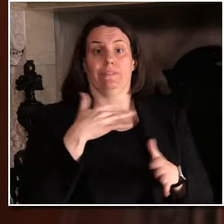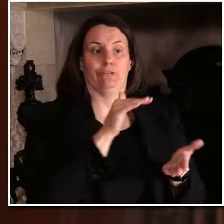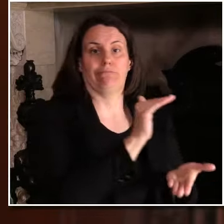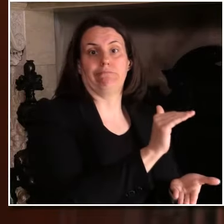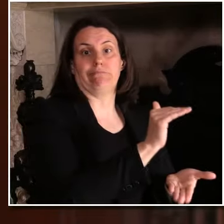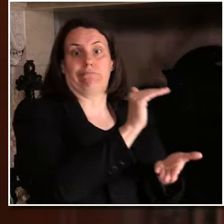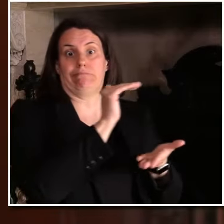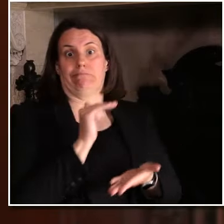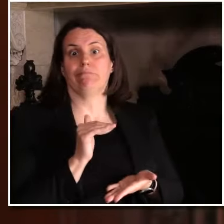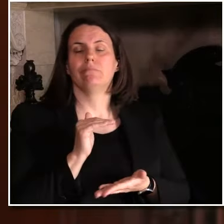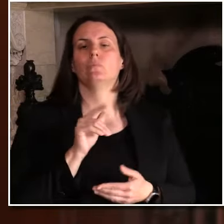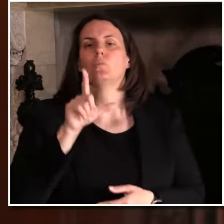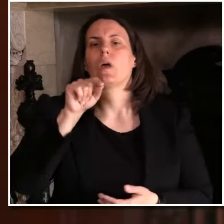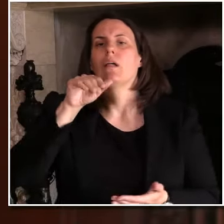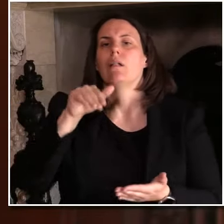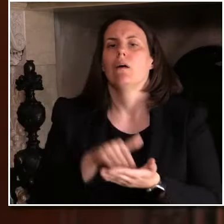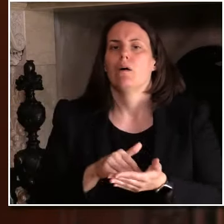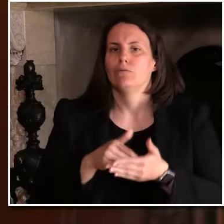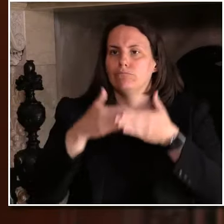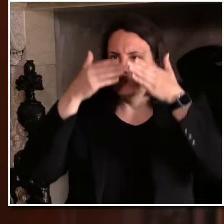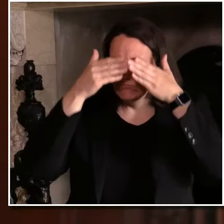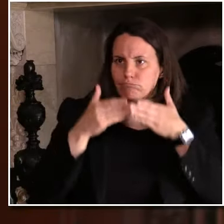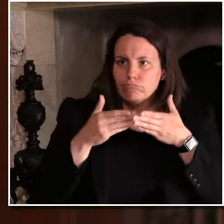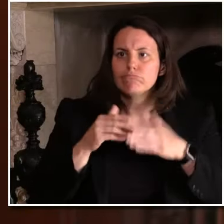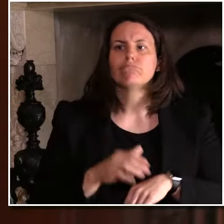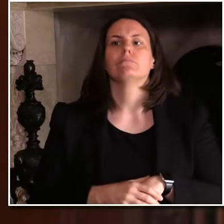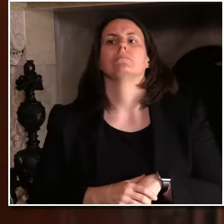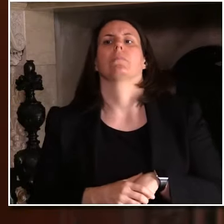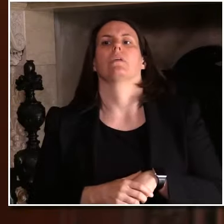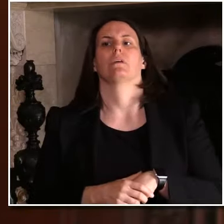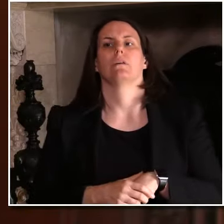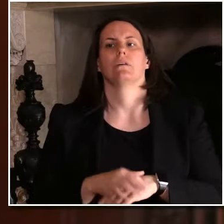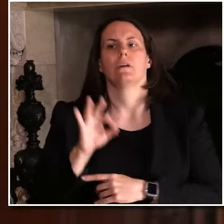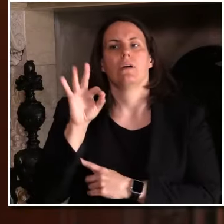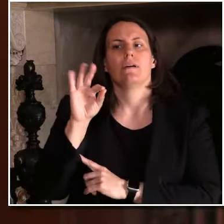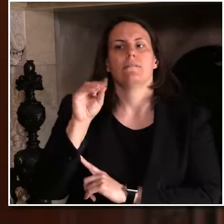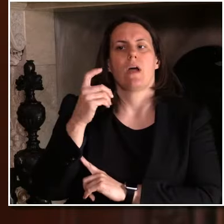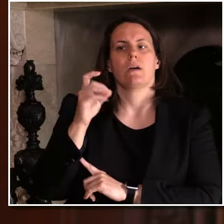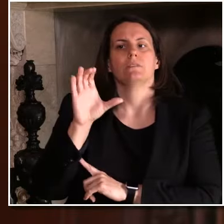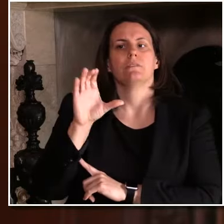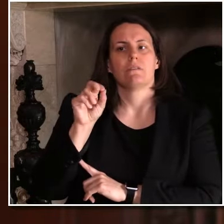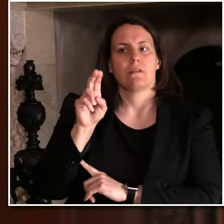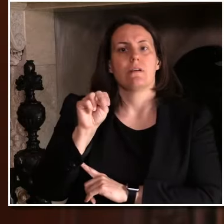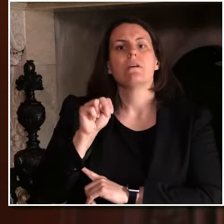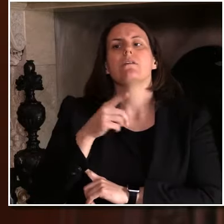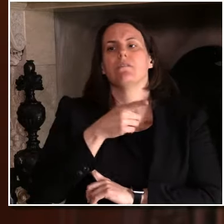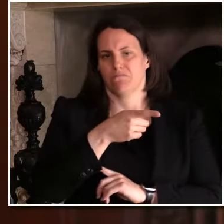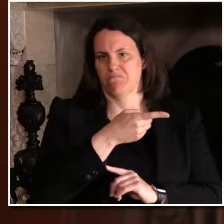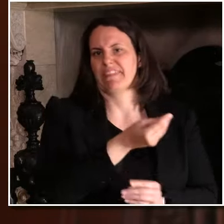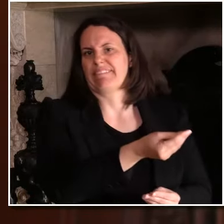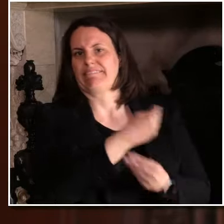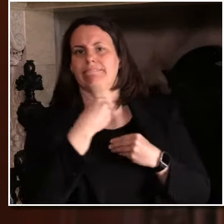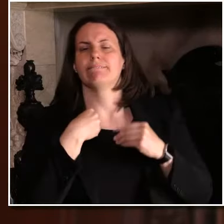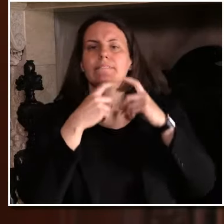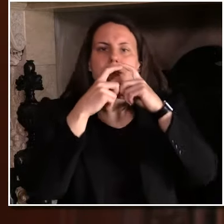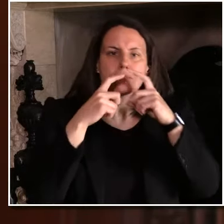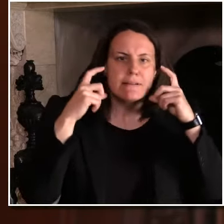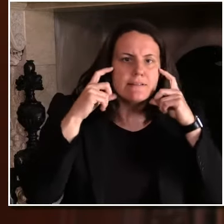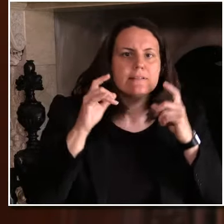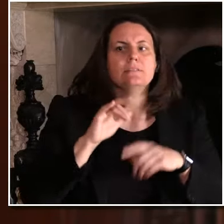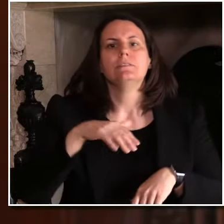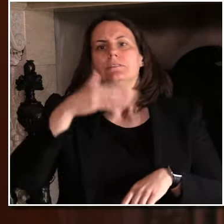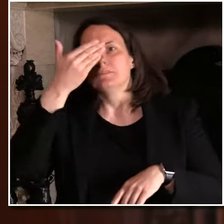gowns. Foxconn has donated 100,000 medical masks for our COVID-19 response. Wisconsin's